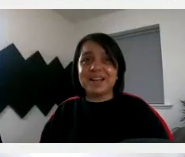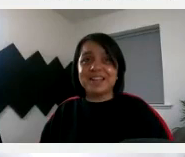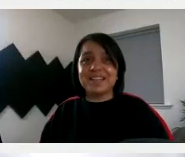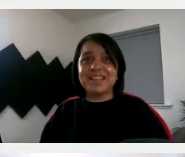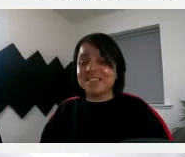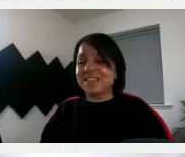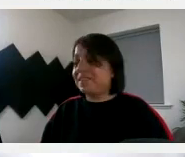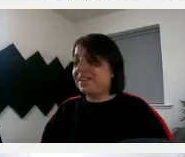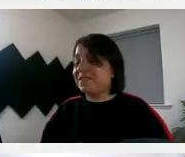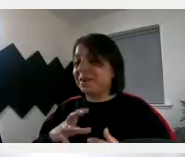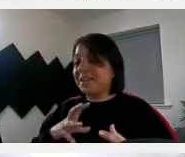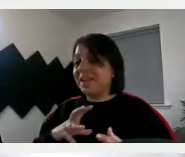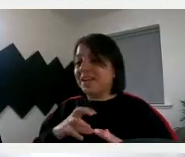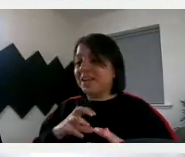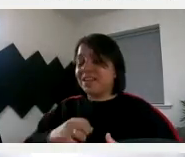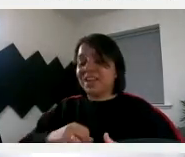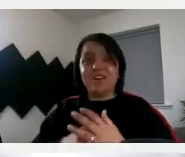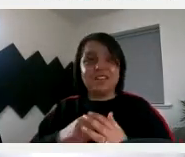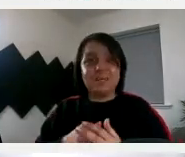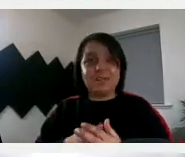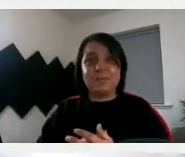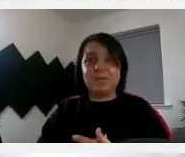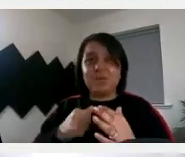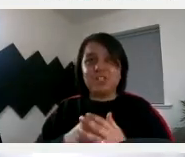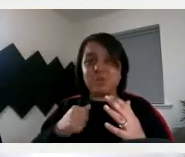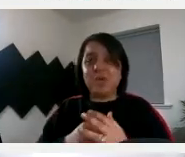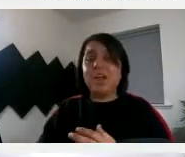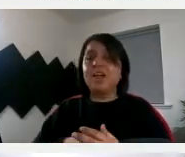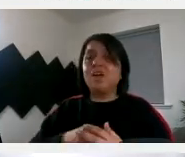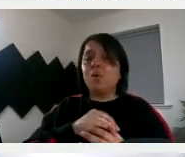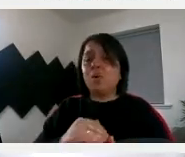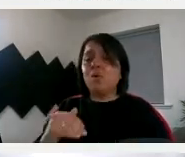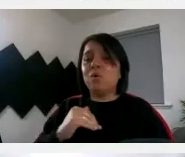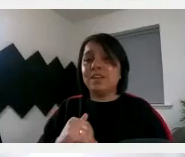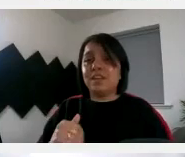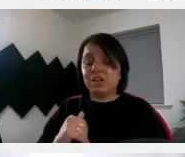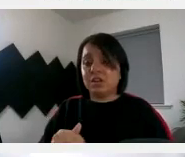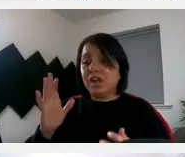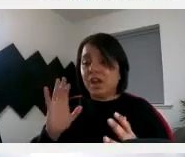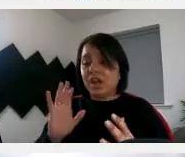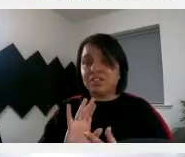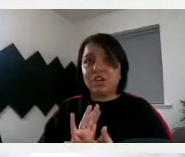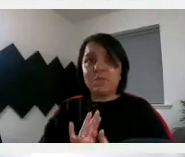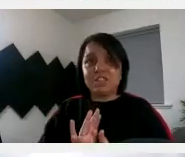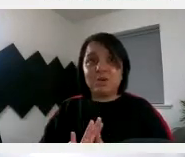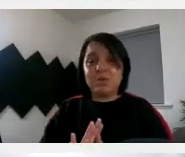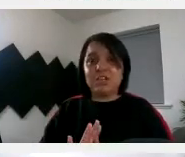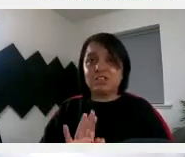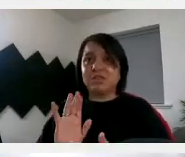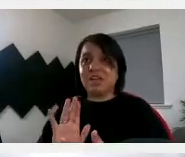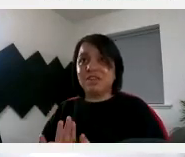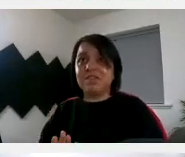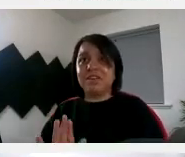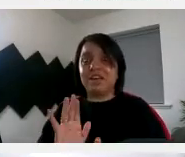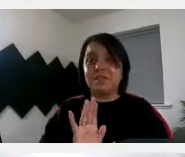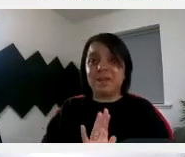why. Yes, yeah. So like I said, a lot of disability people would swear all day long. I've had so many support workers from